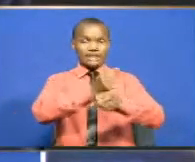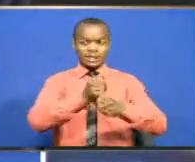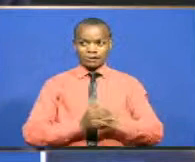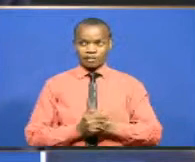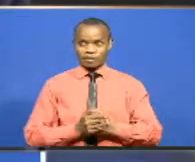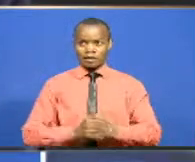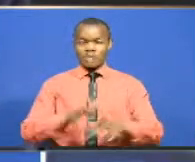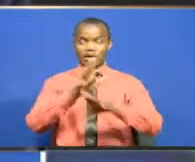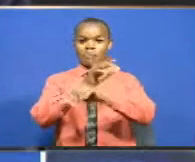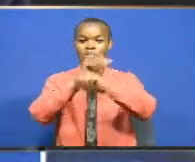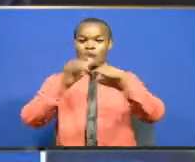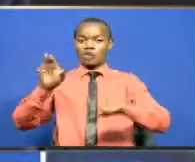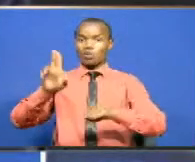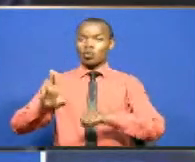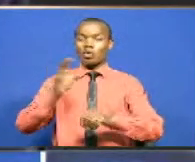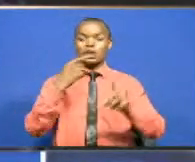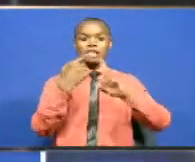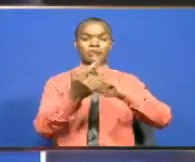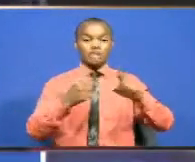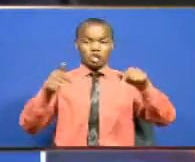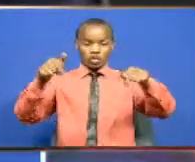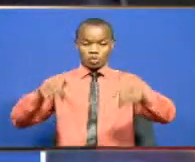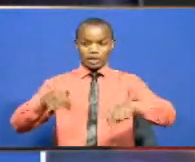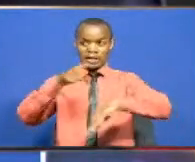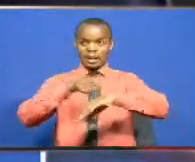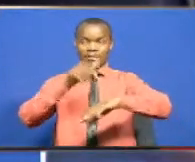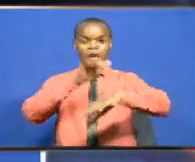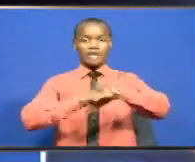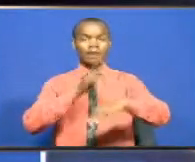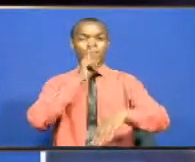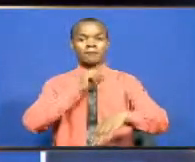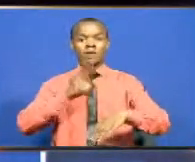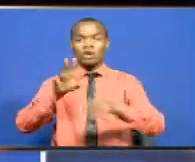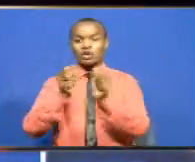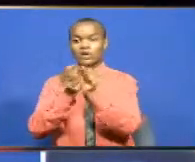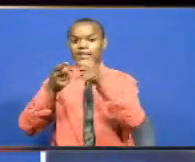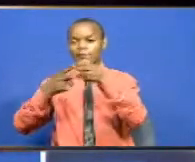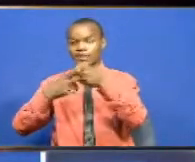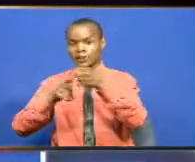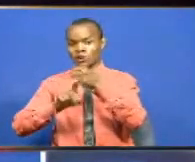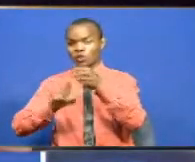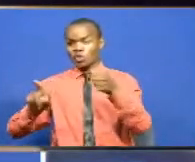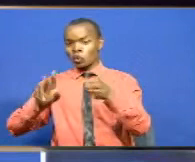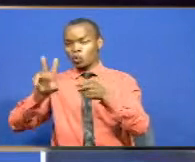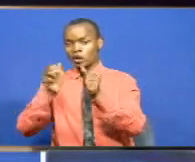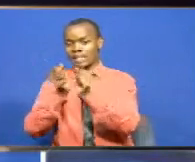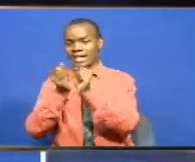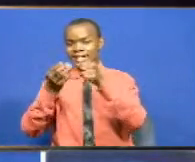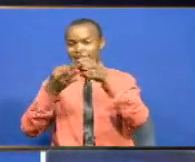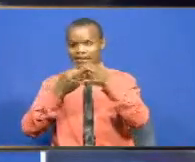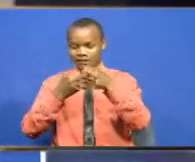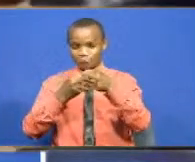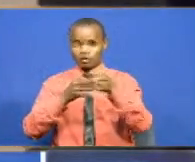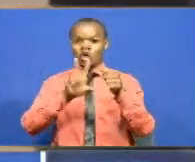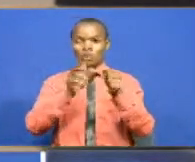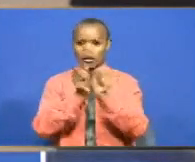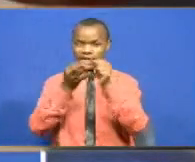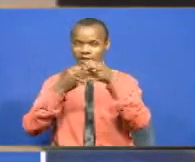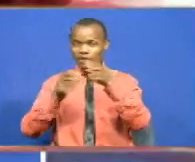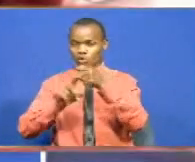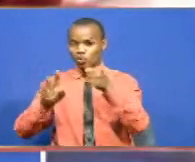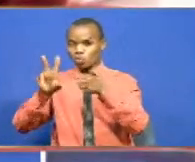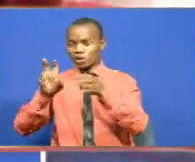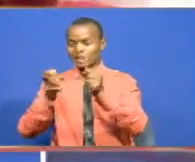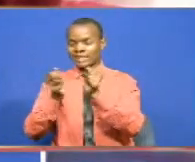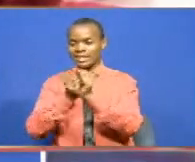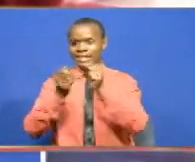on Monday at State House Nairobi when he received the 2017, 2018 and 2018-2019 performance reports from